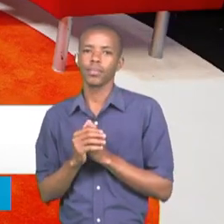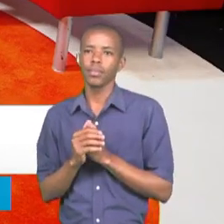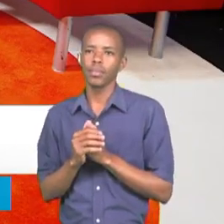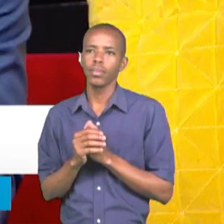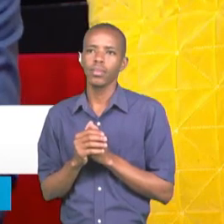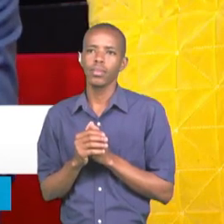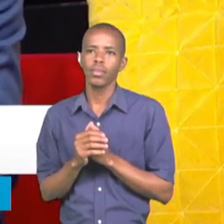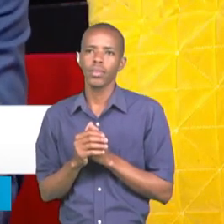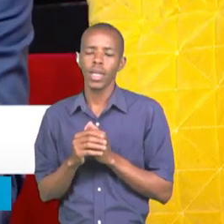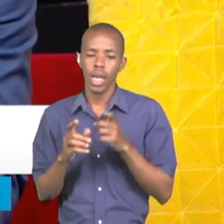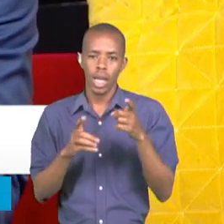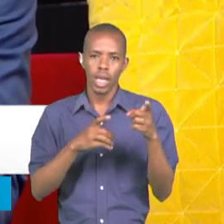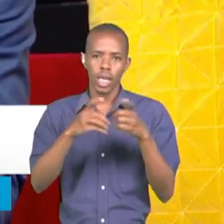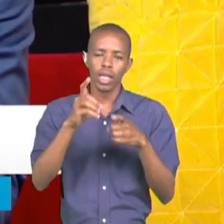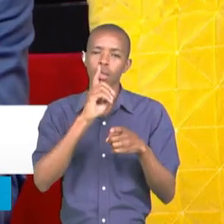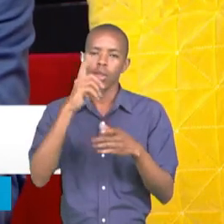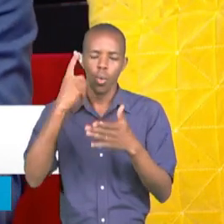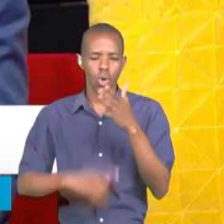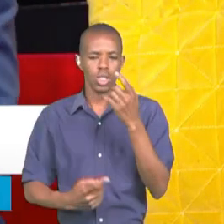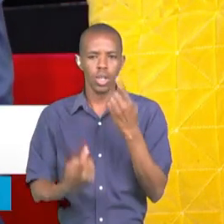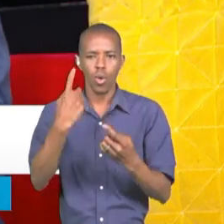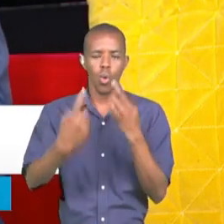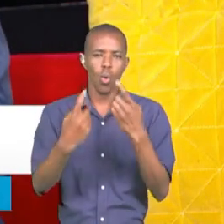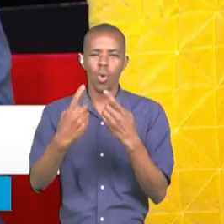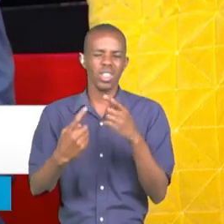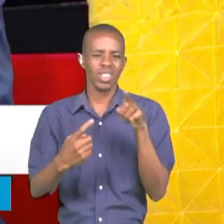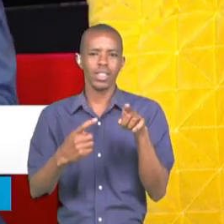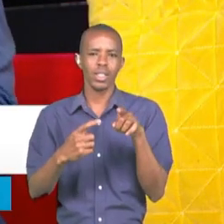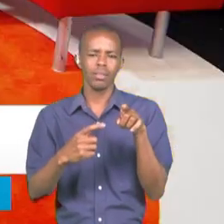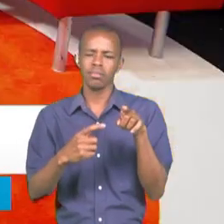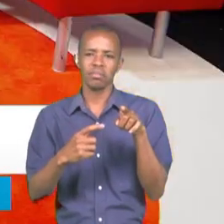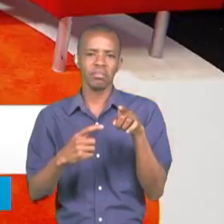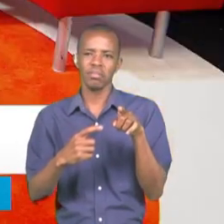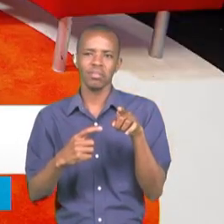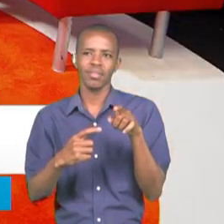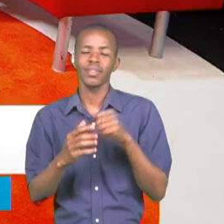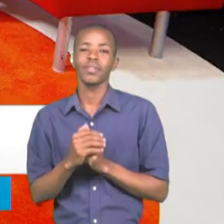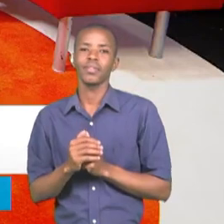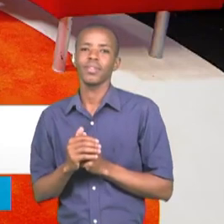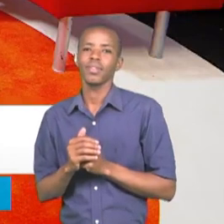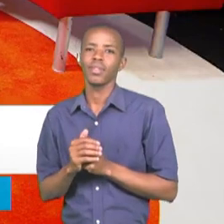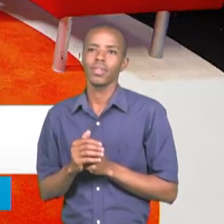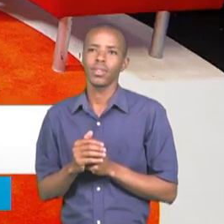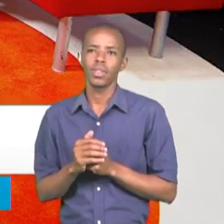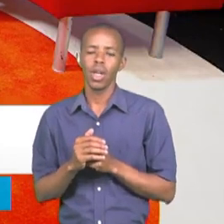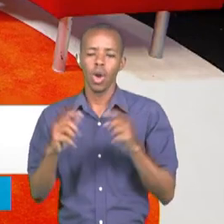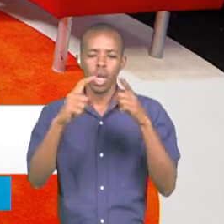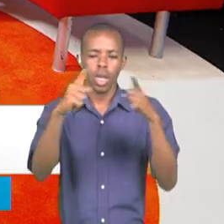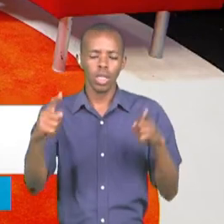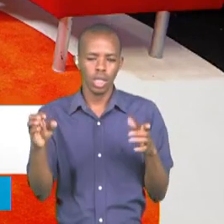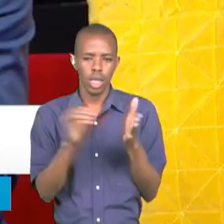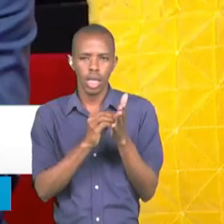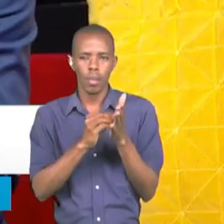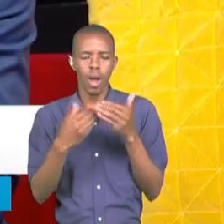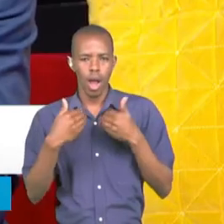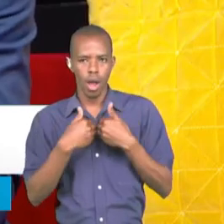Jojo Raro, my director, says he cooks, but I know he's an omupishi. You know, so let's not even go there. But now, you have your Instagram page. It really helps